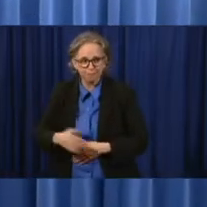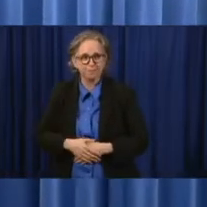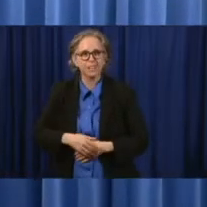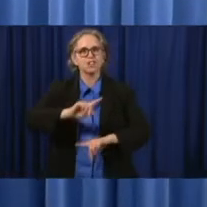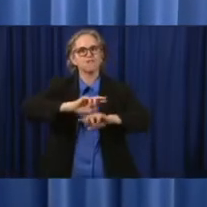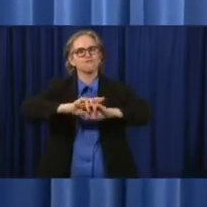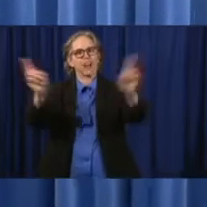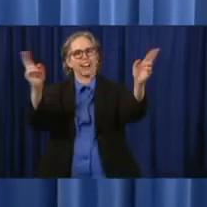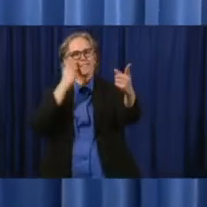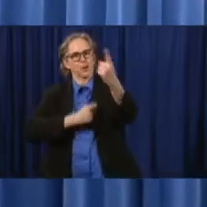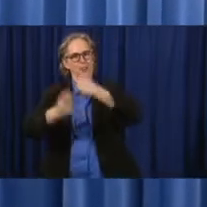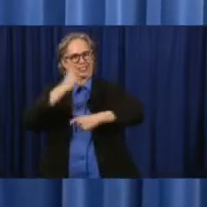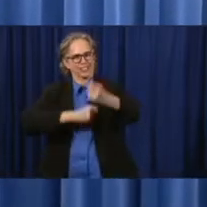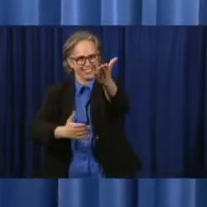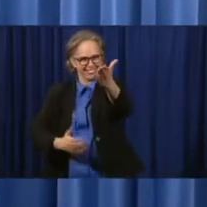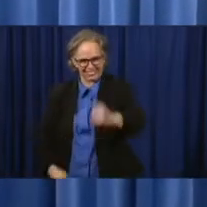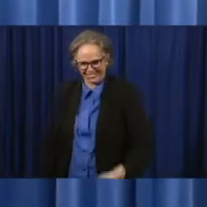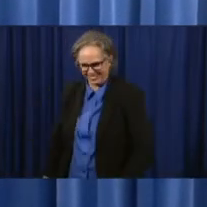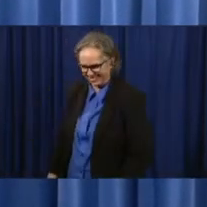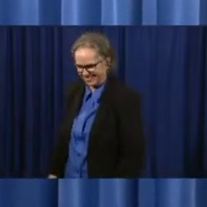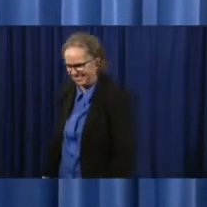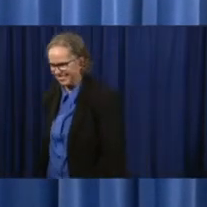questions?